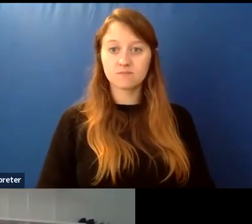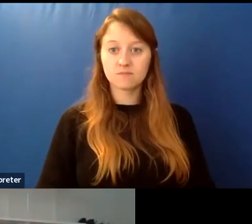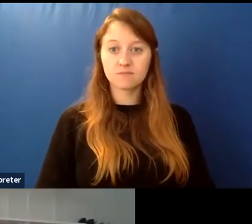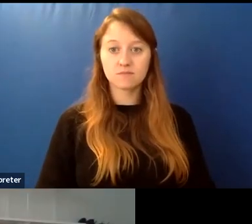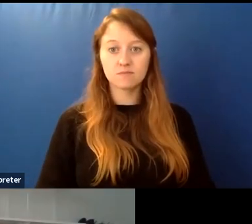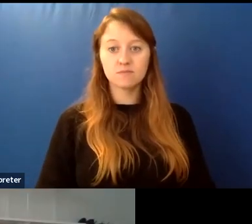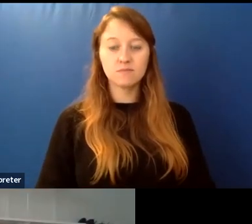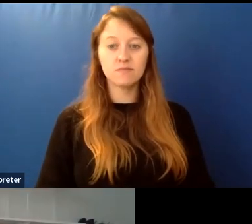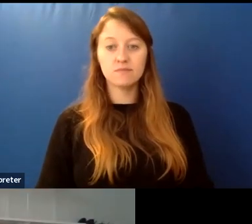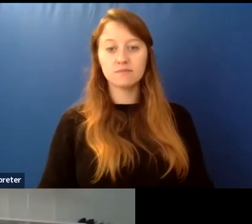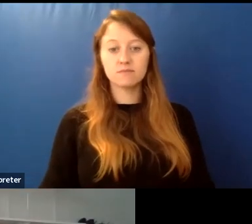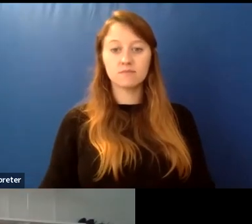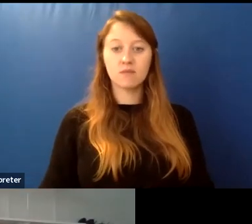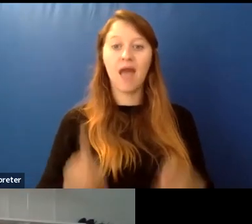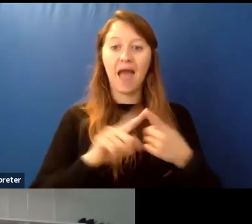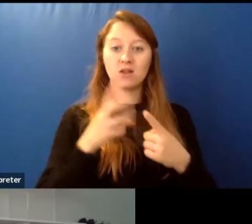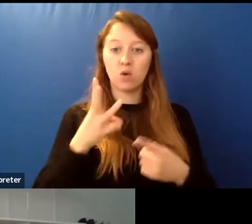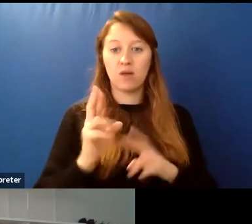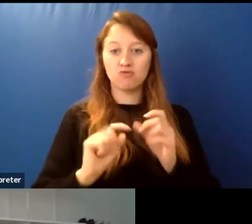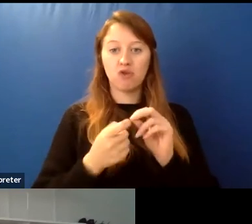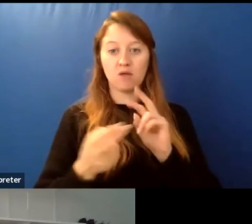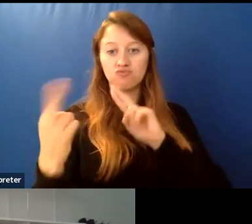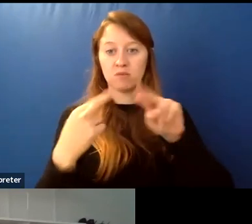and we'll have a look at some of the questions.